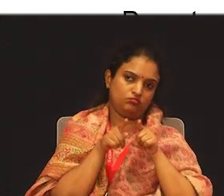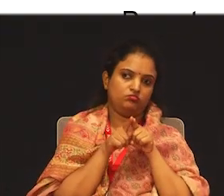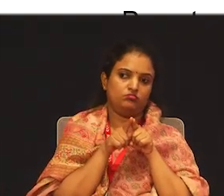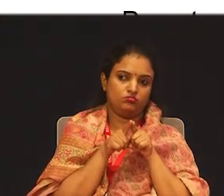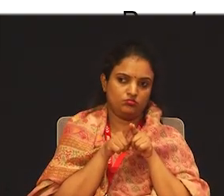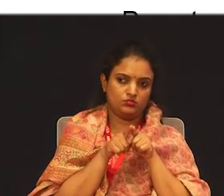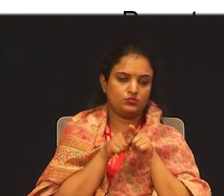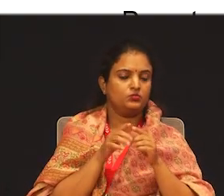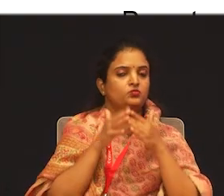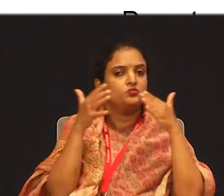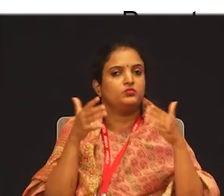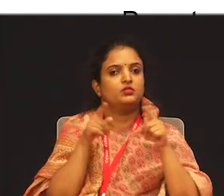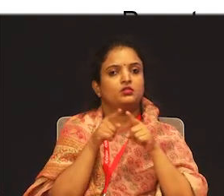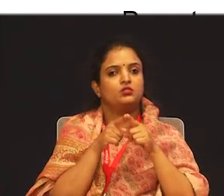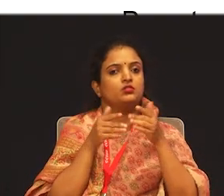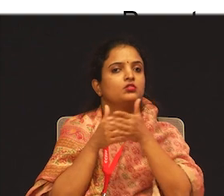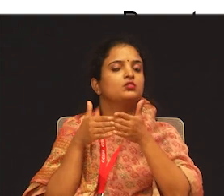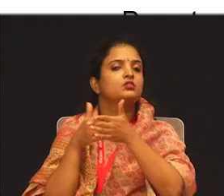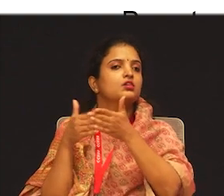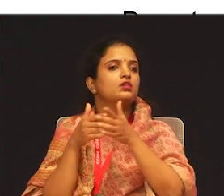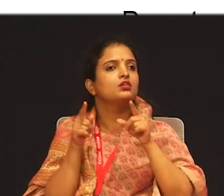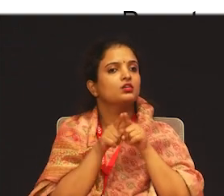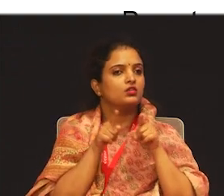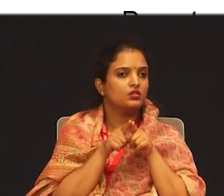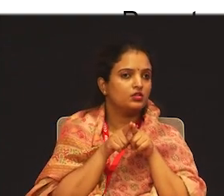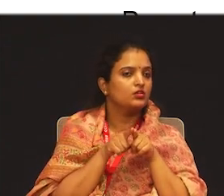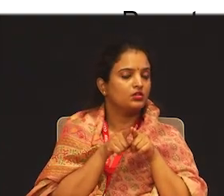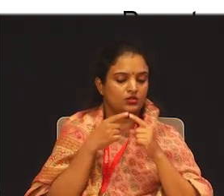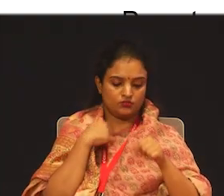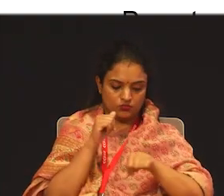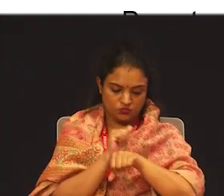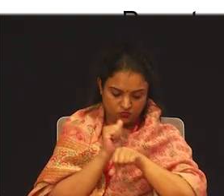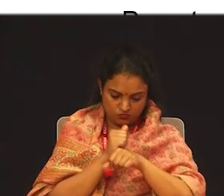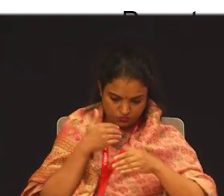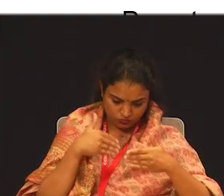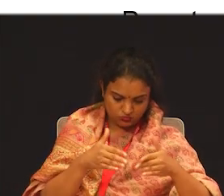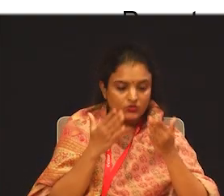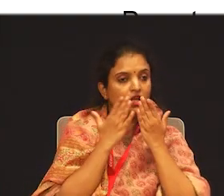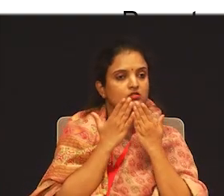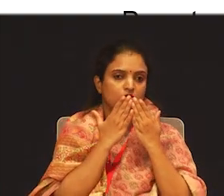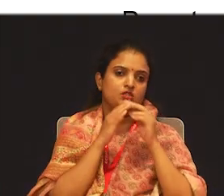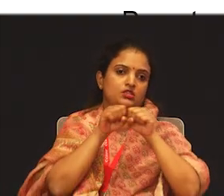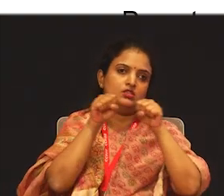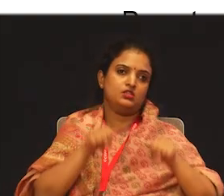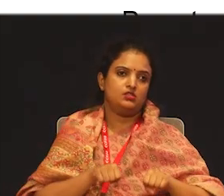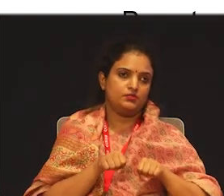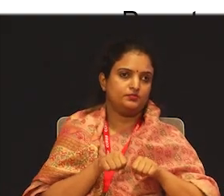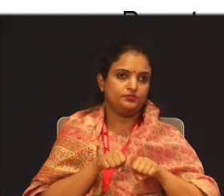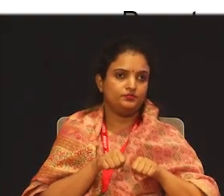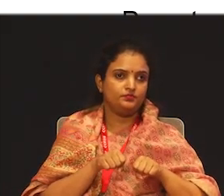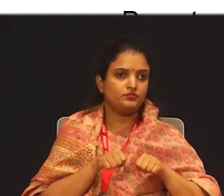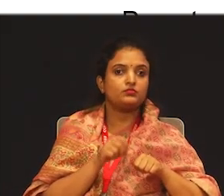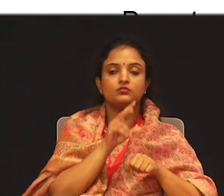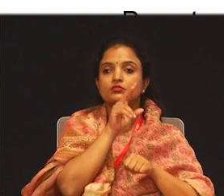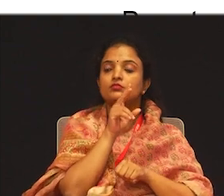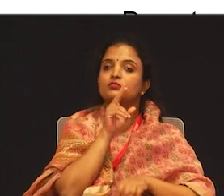of the bigger challenge in front of me as I'm working in the current education system. Then another